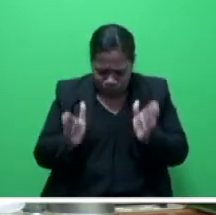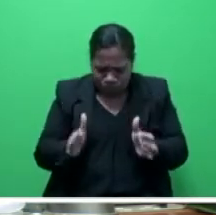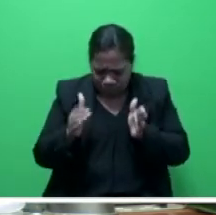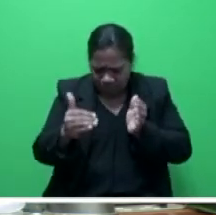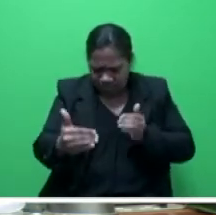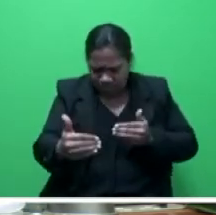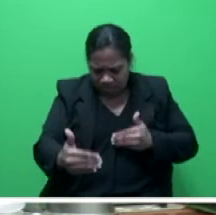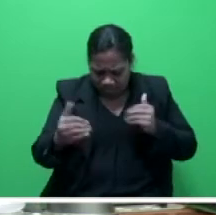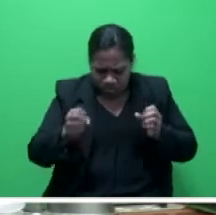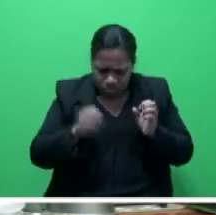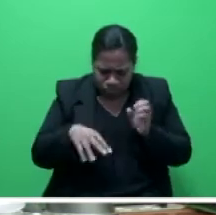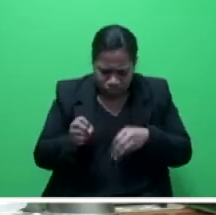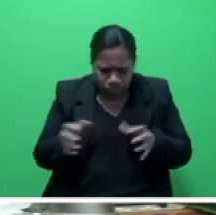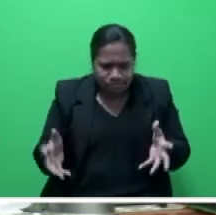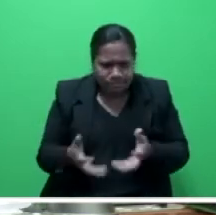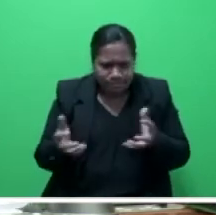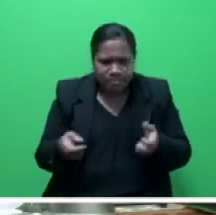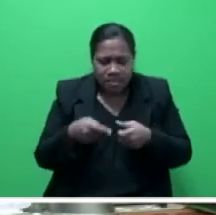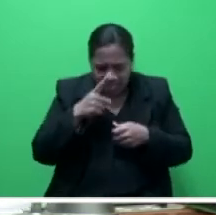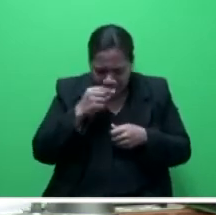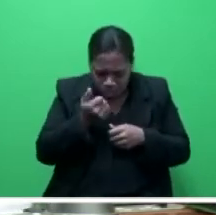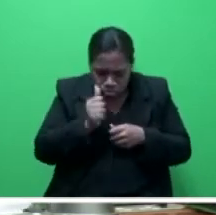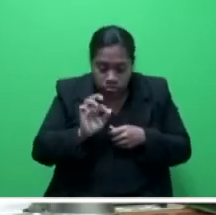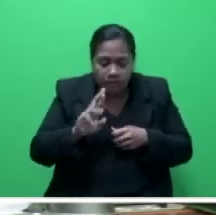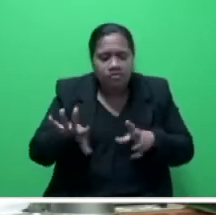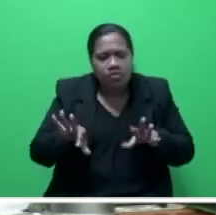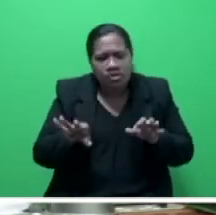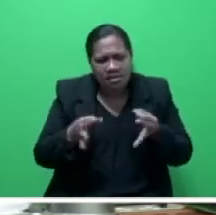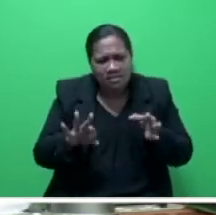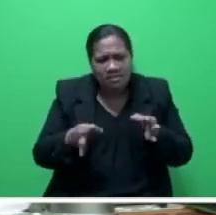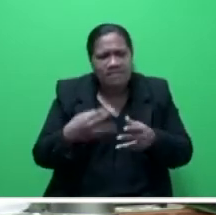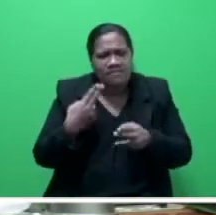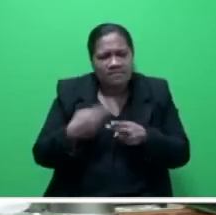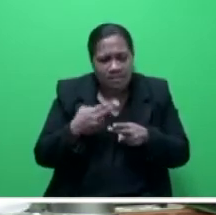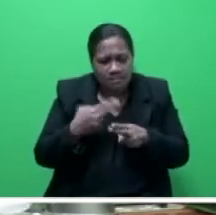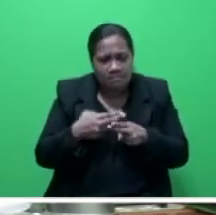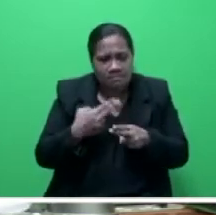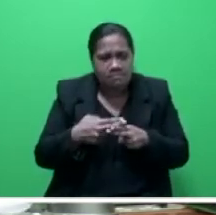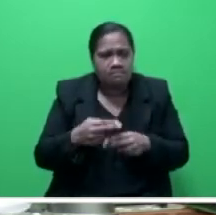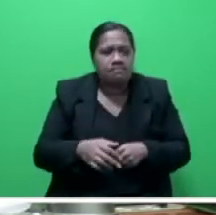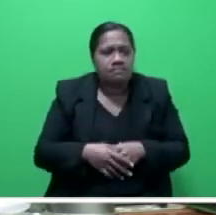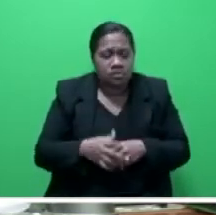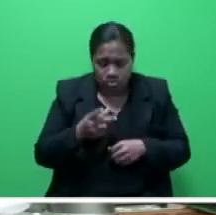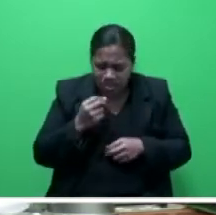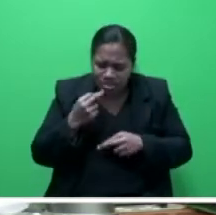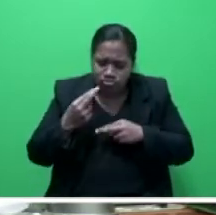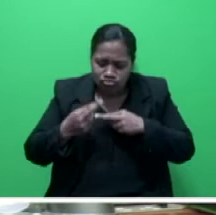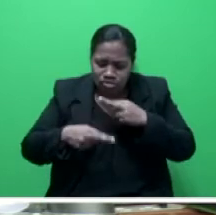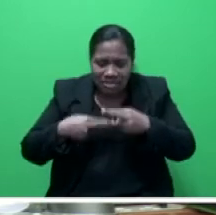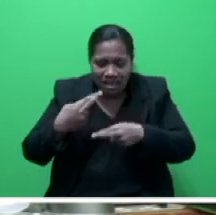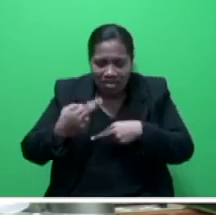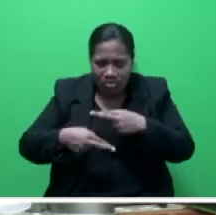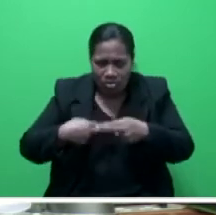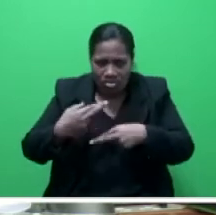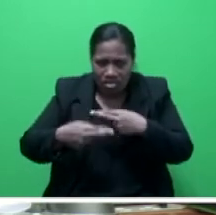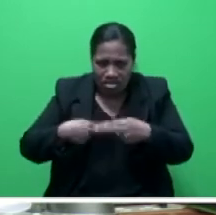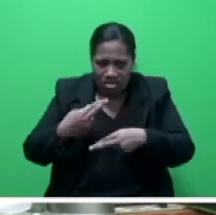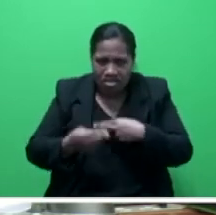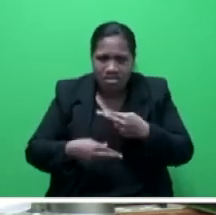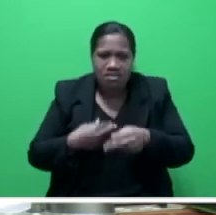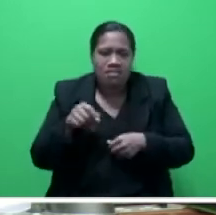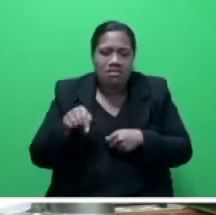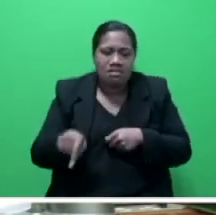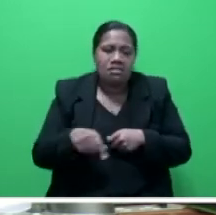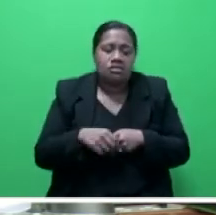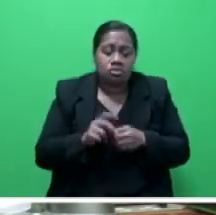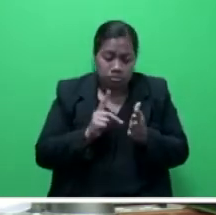in gardens and farms, and therefore nutrient can be recycled. Mr. Speaker, this project